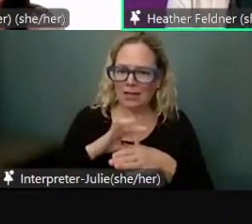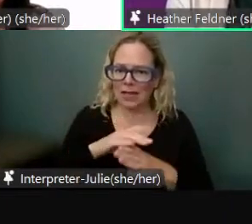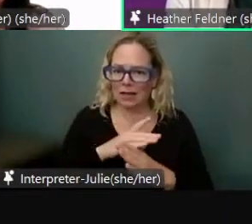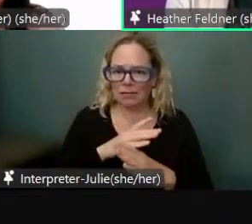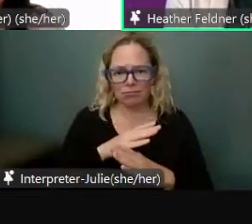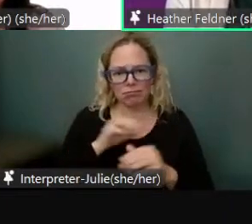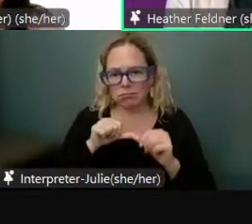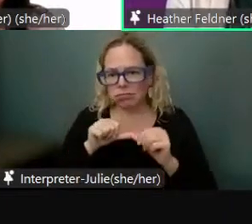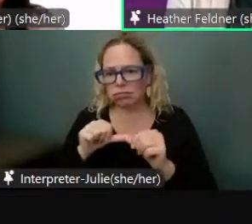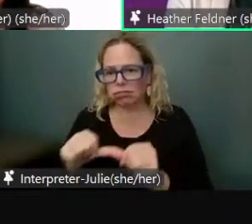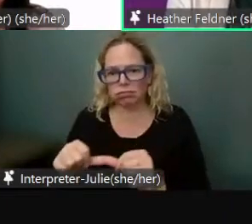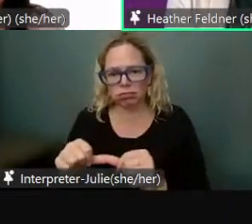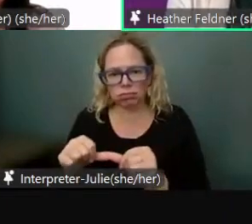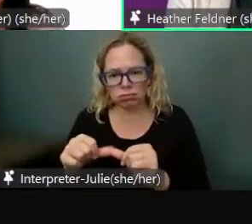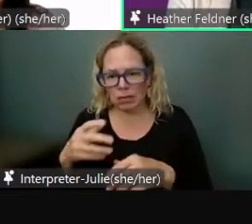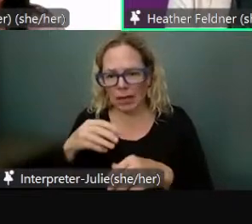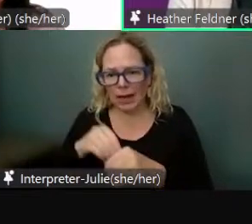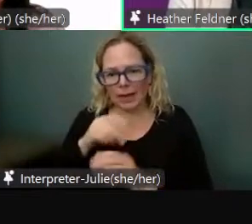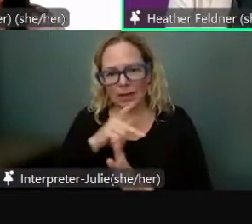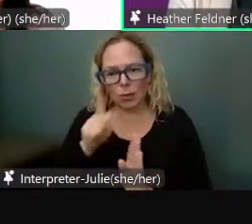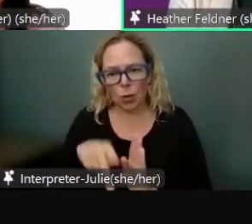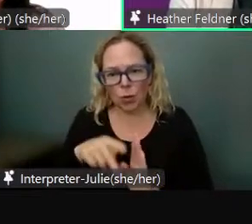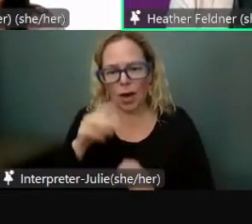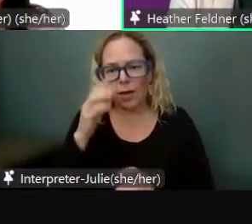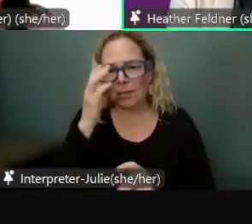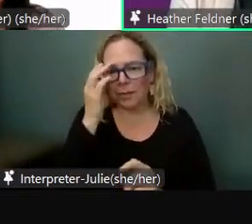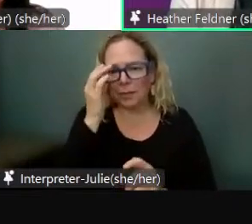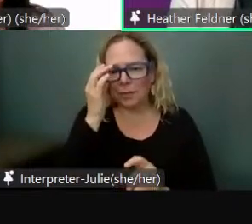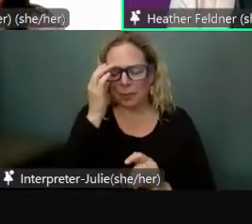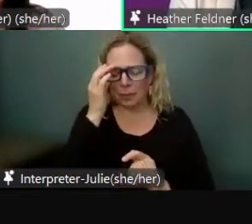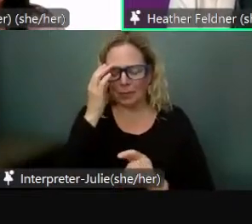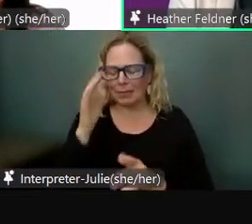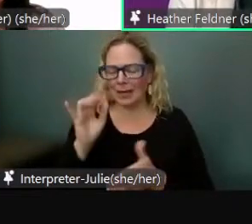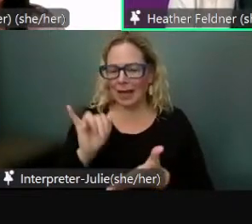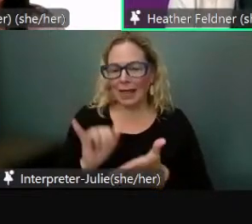board. That plus some new